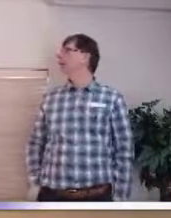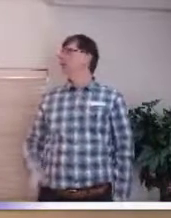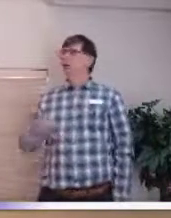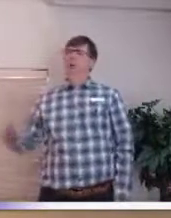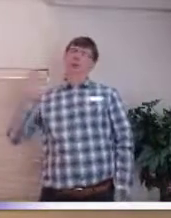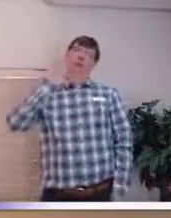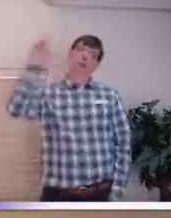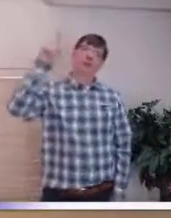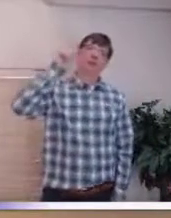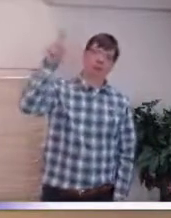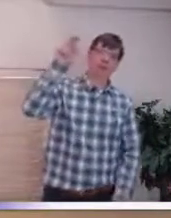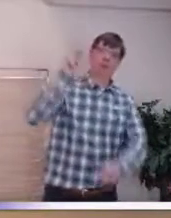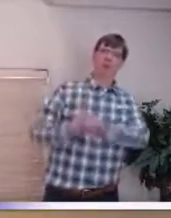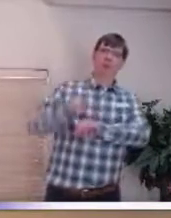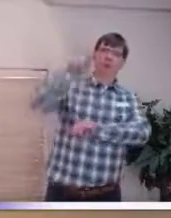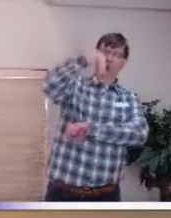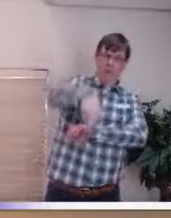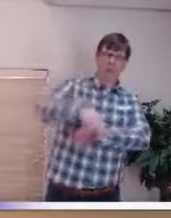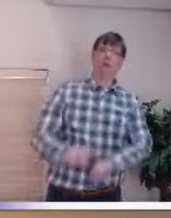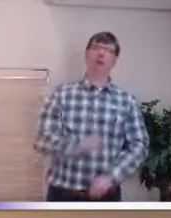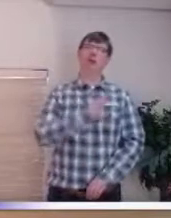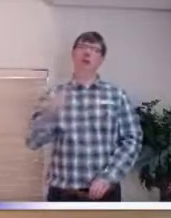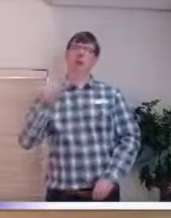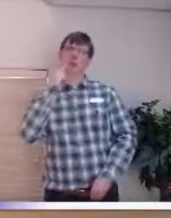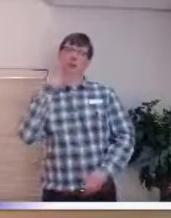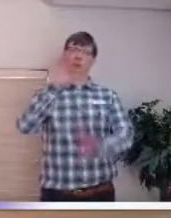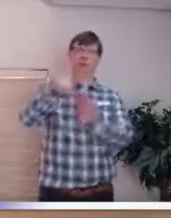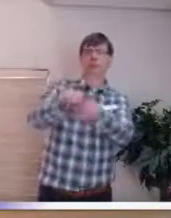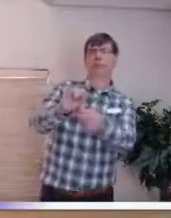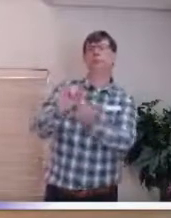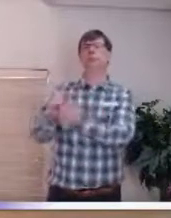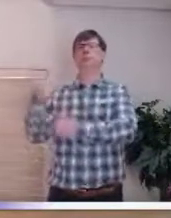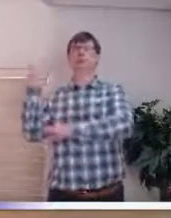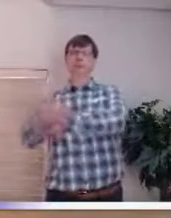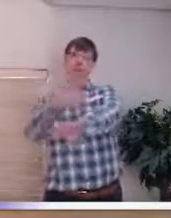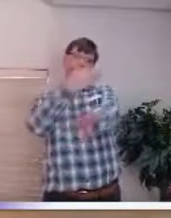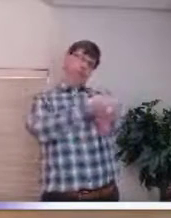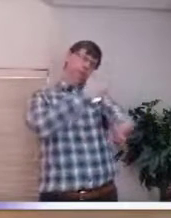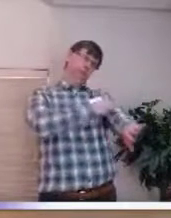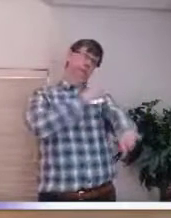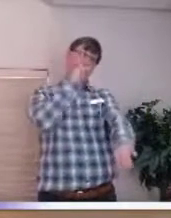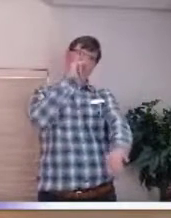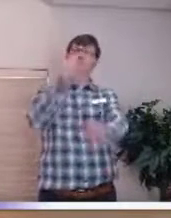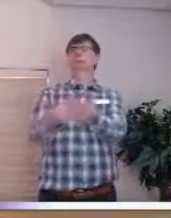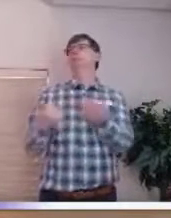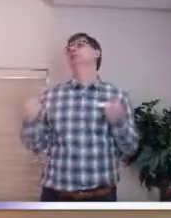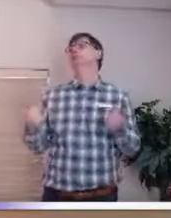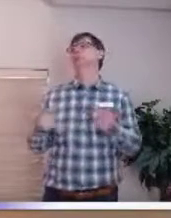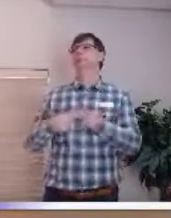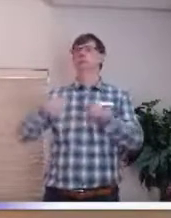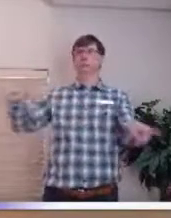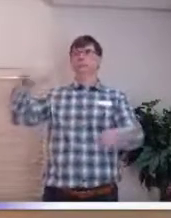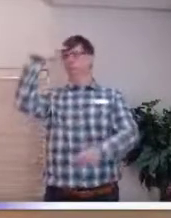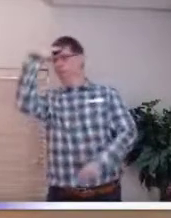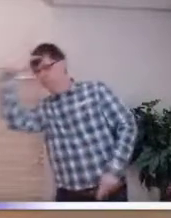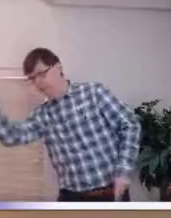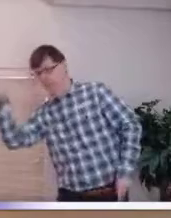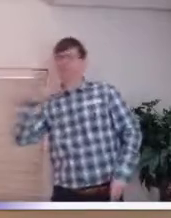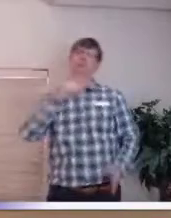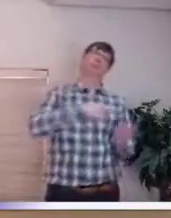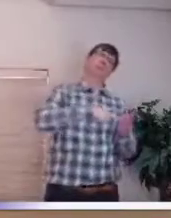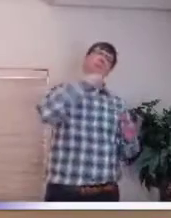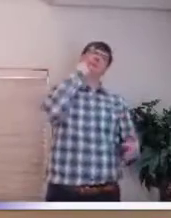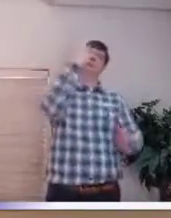That's the first step. And so when we observe our patterns, we're able to take a